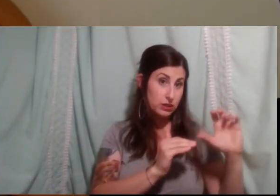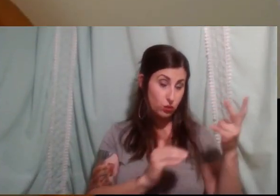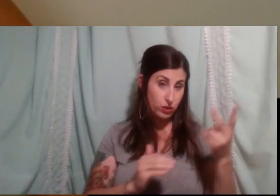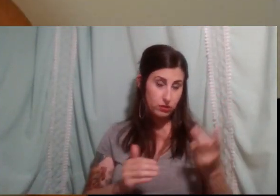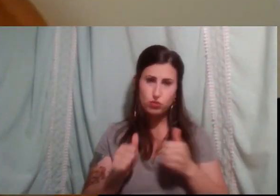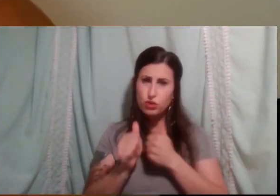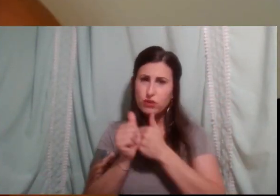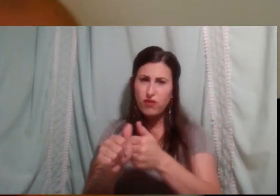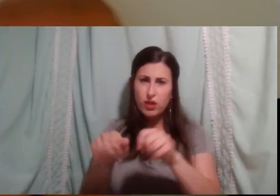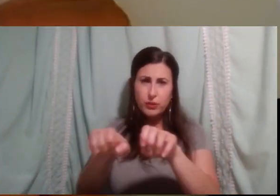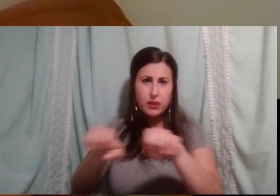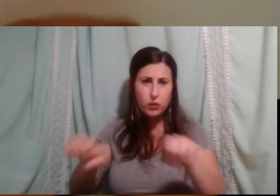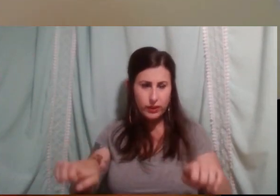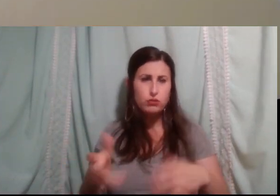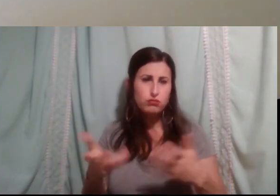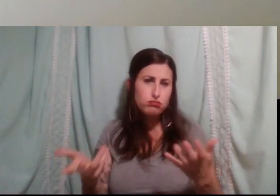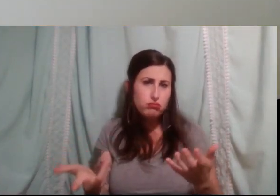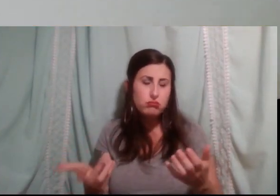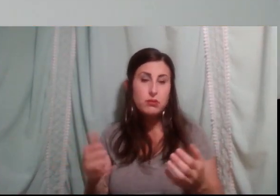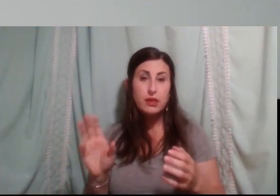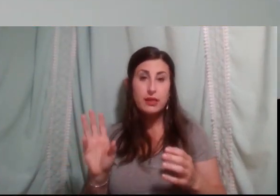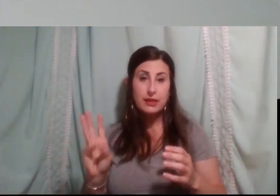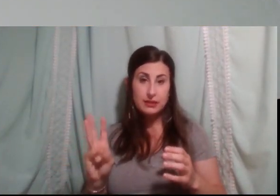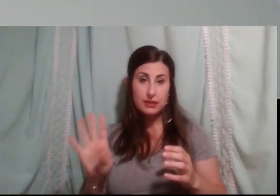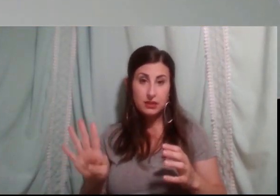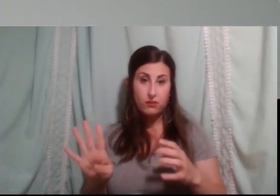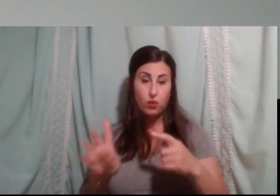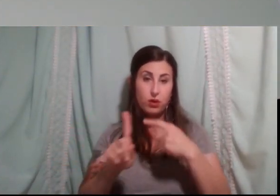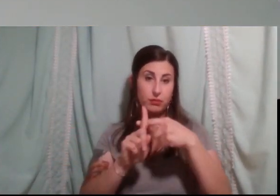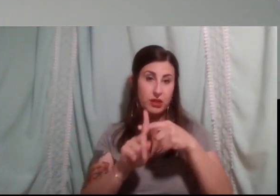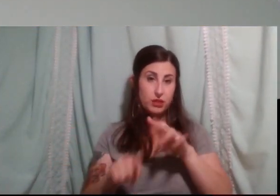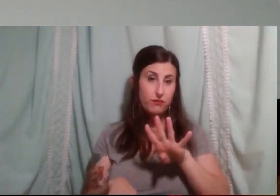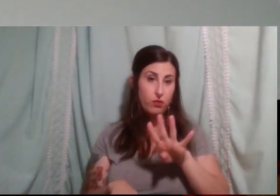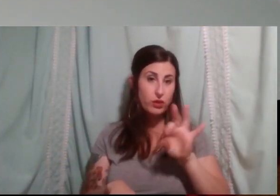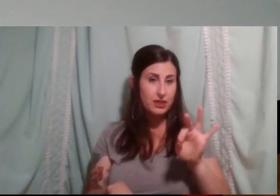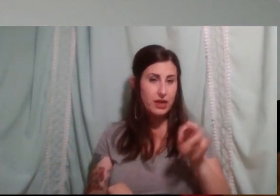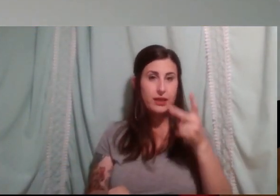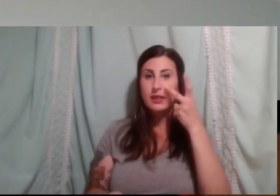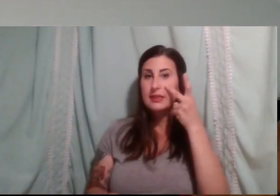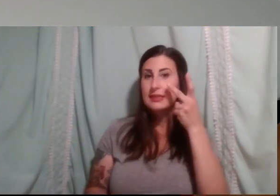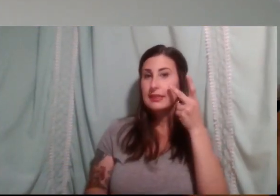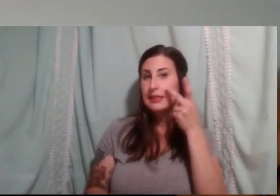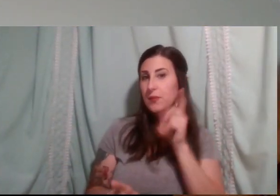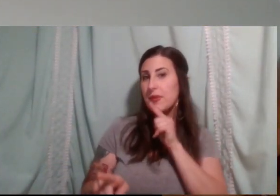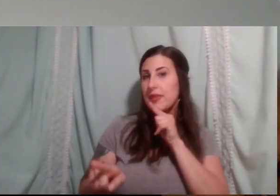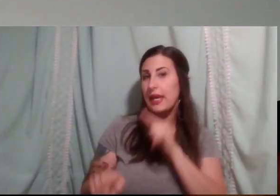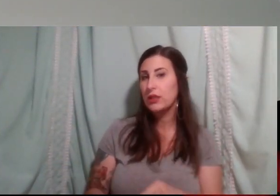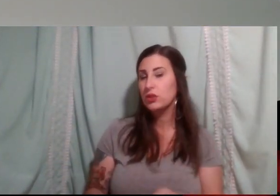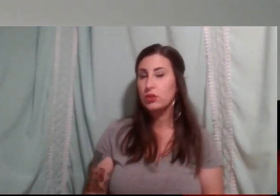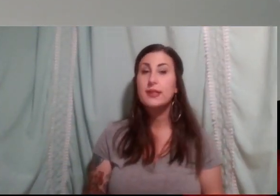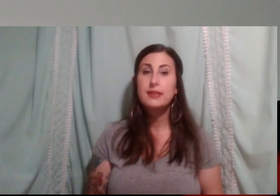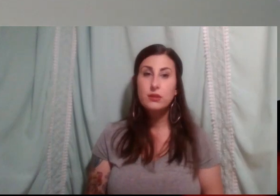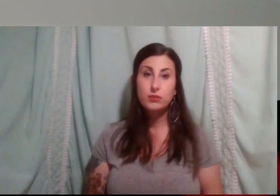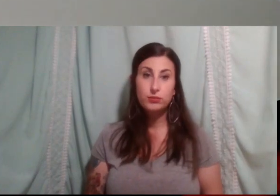equation. All right, so 64 plus 49. See what that gets us.